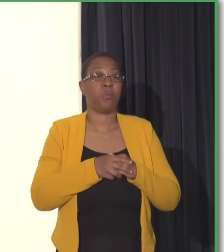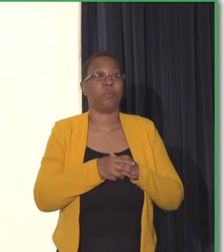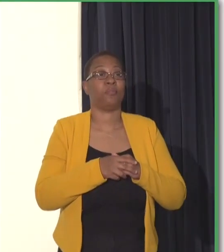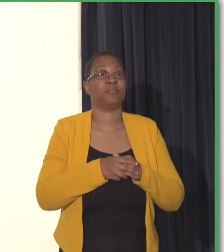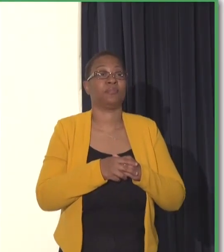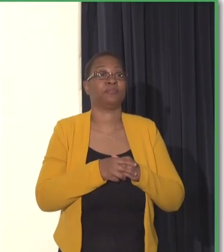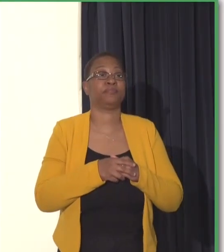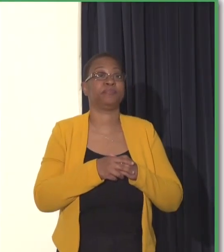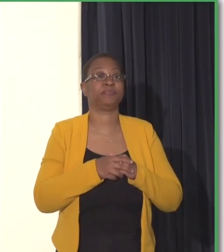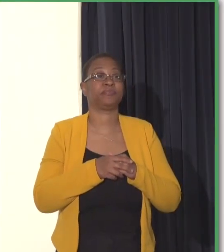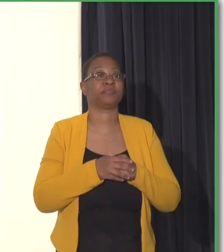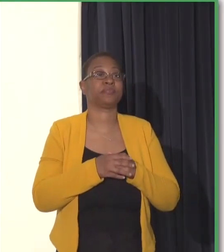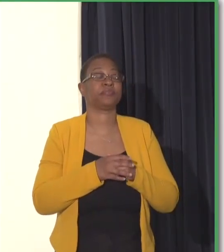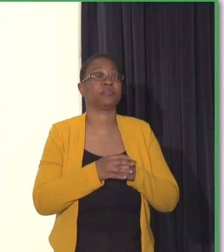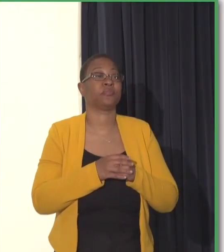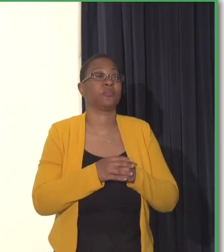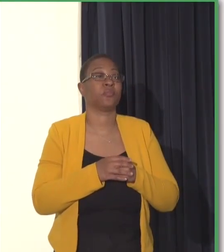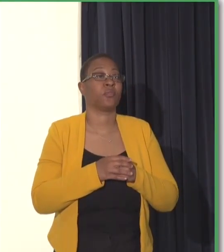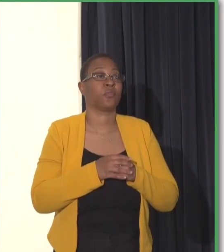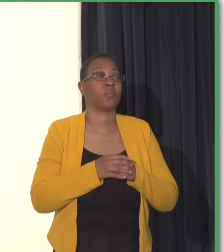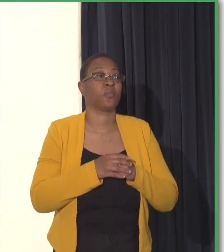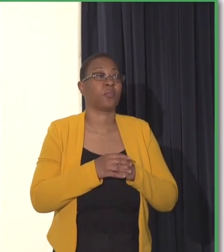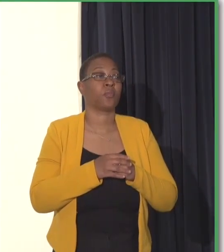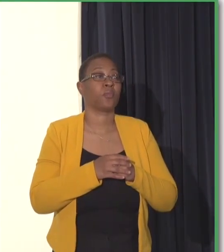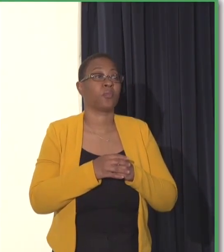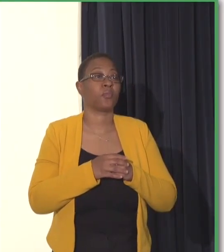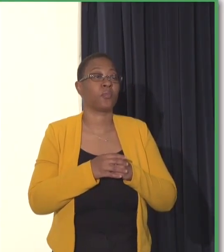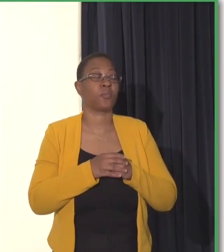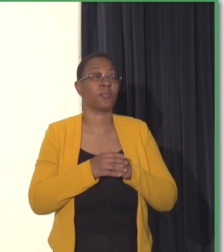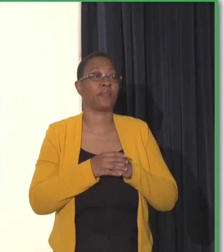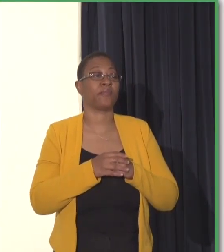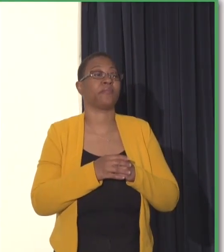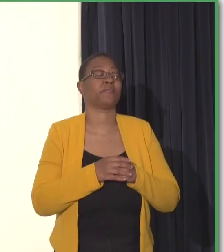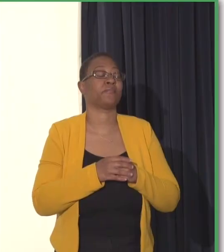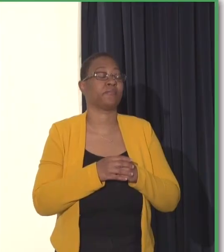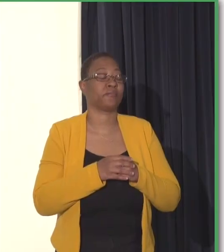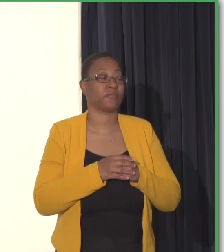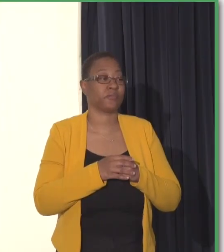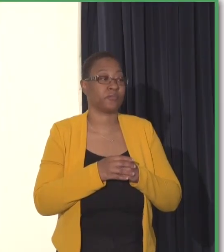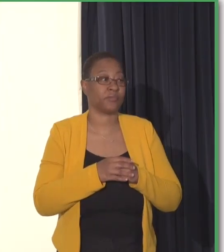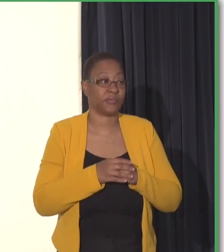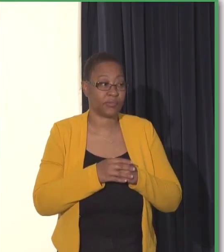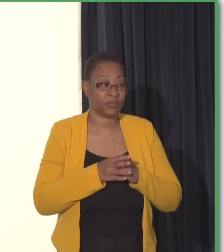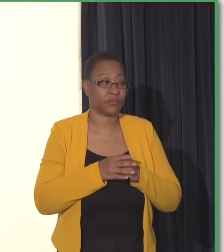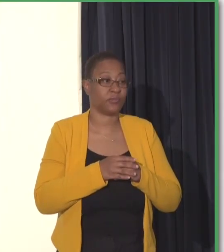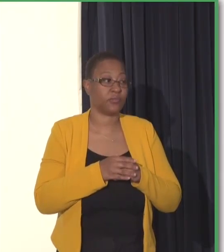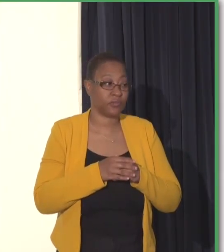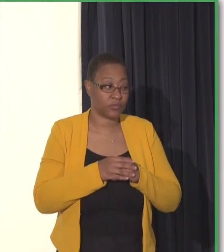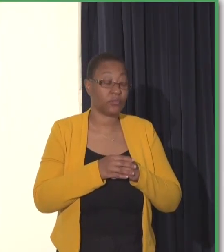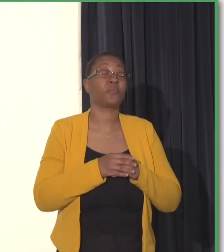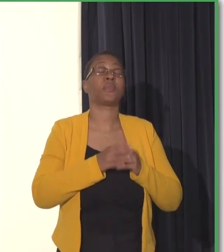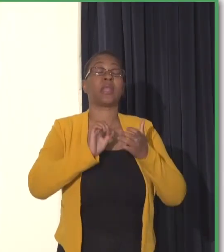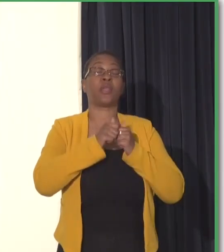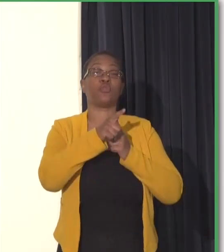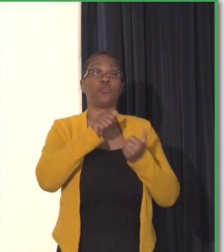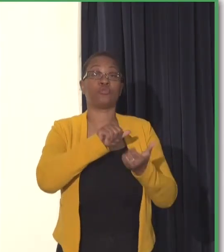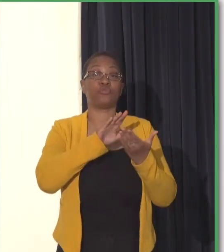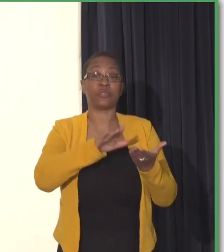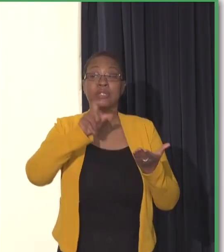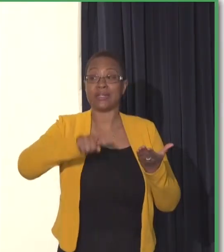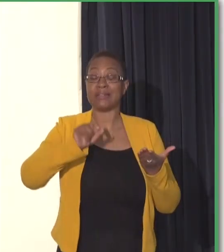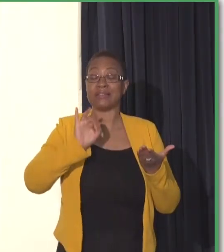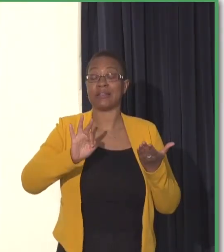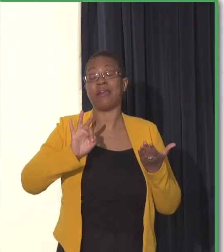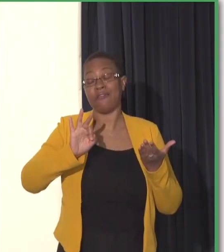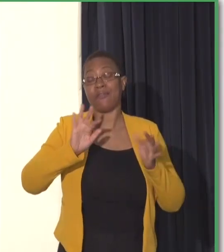good-hearted initiative that you have demonstrated in terms of addressing the needs of families in the cold.